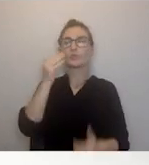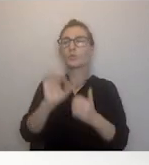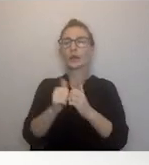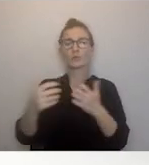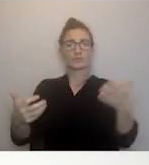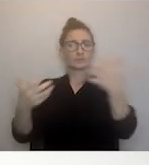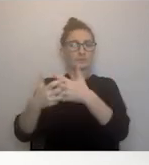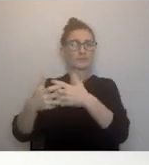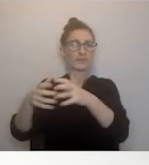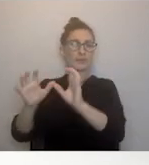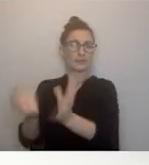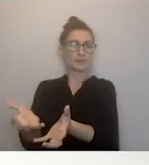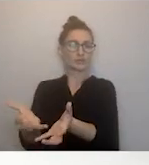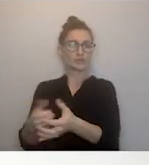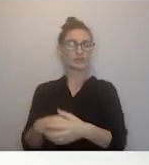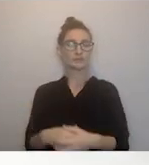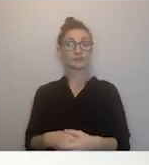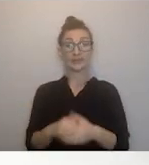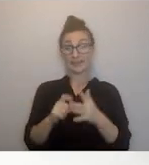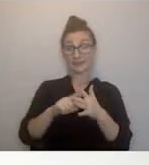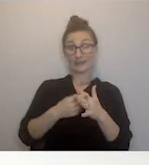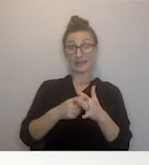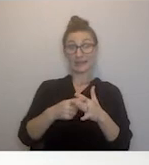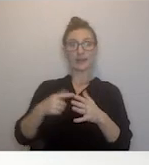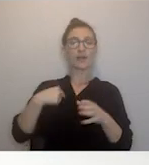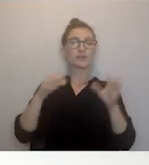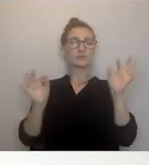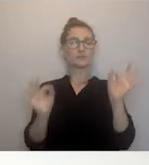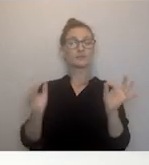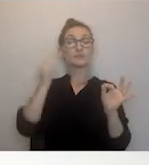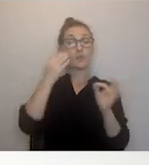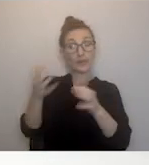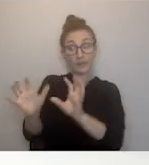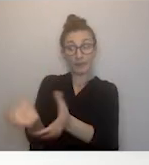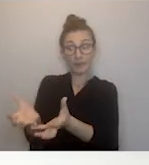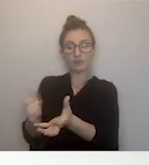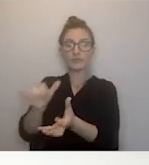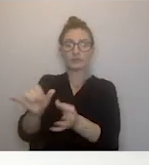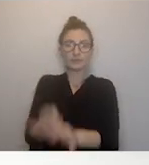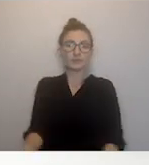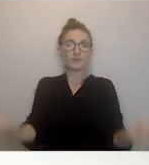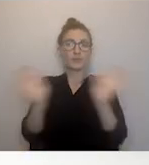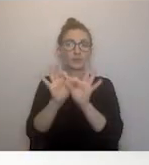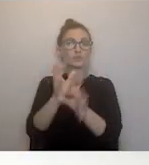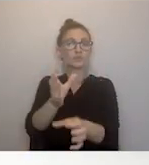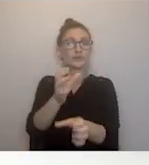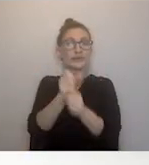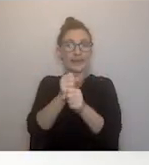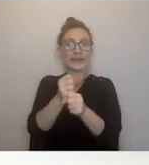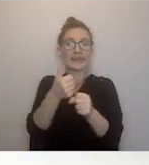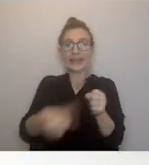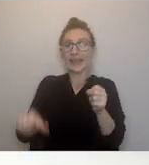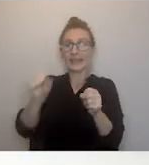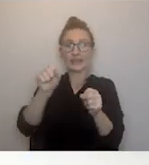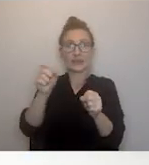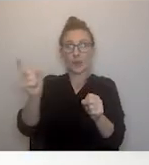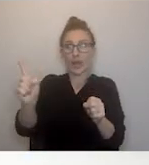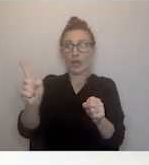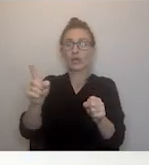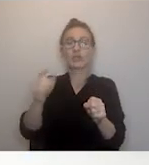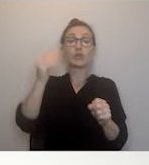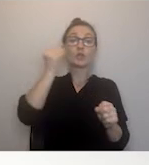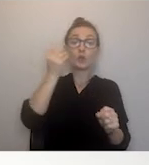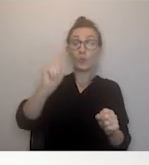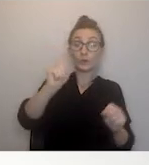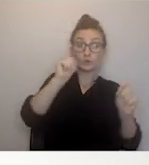know how to best teach that population. Because we talked at the beginning about how knowing your population is really key to beginning any work. Know